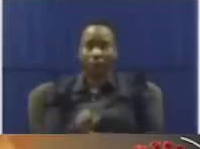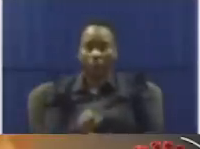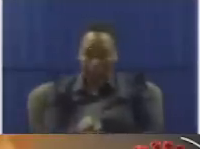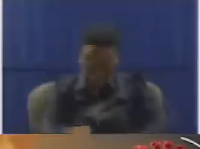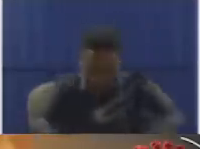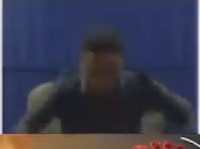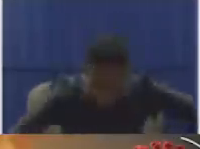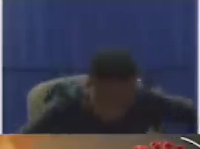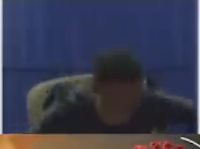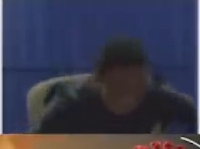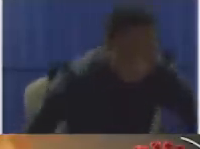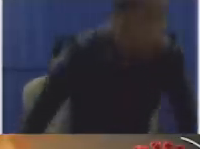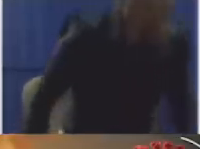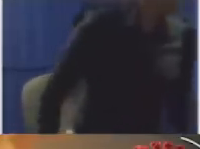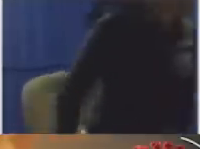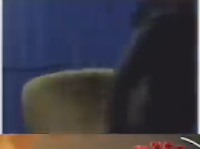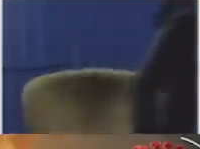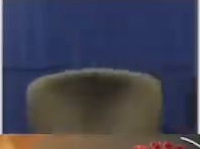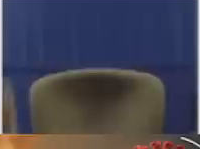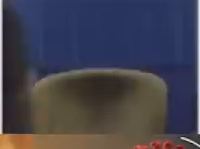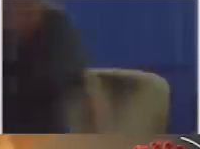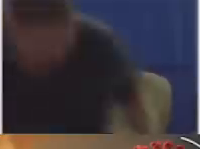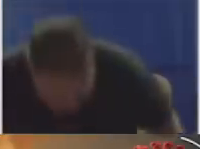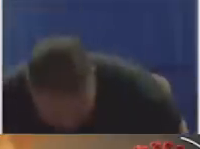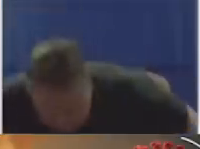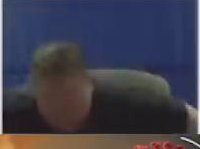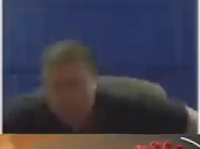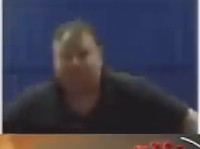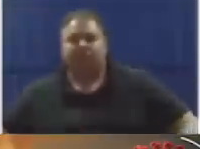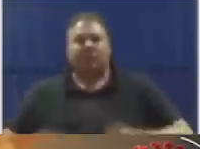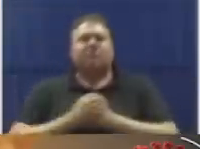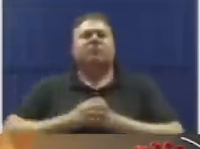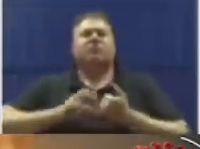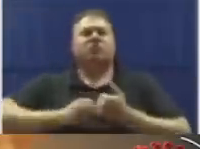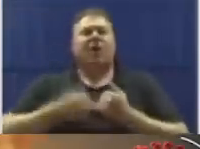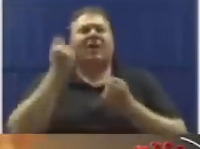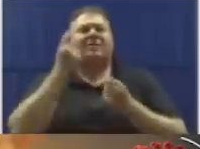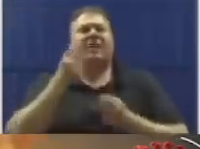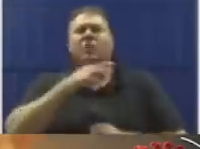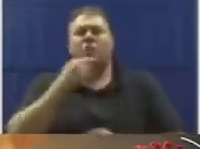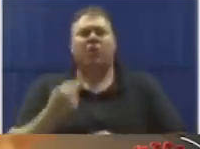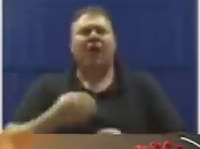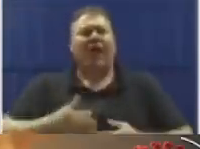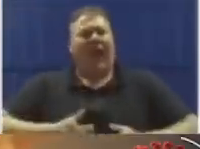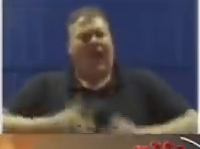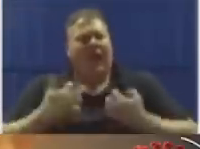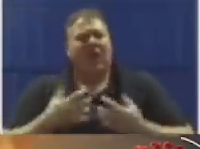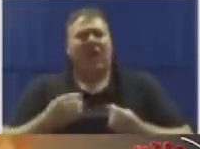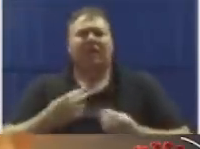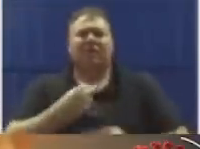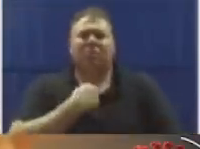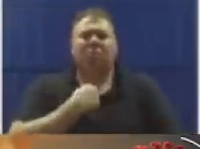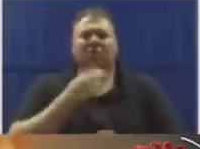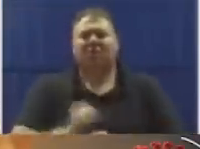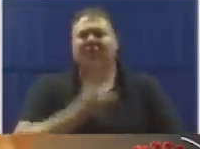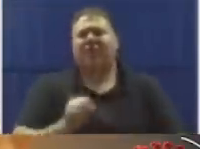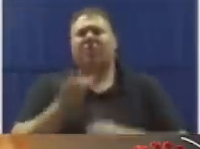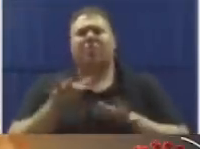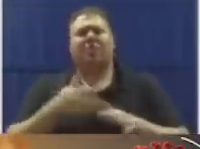But to understand the real sense of anger and disappointment, Mr. President, that South Africans are feeling, you have to remember